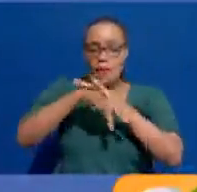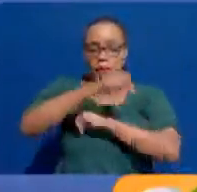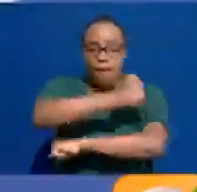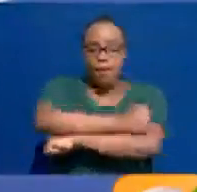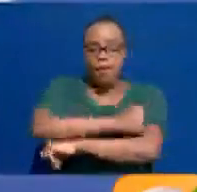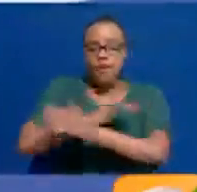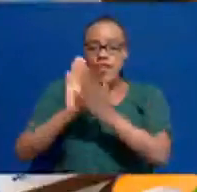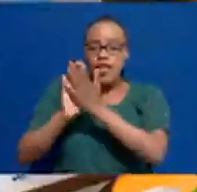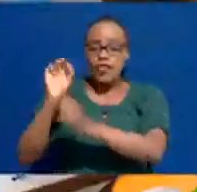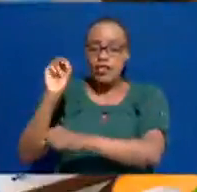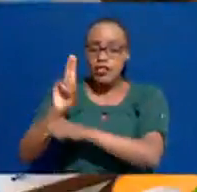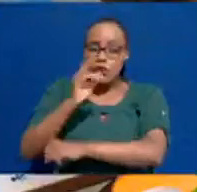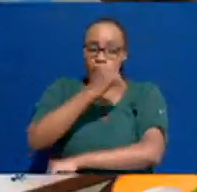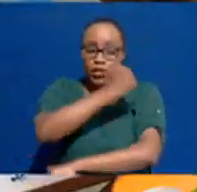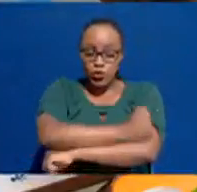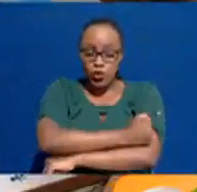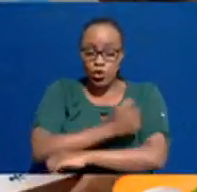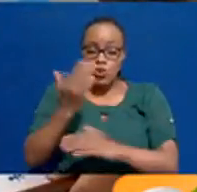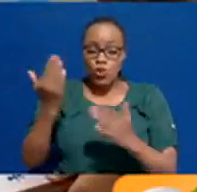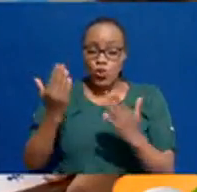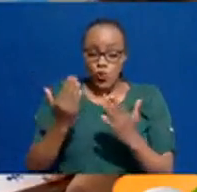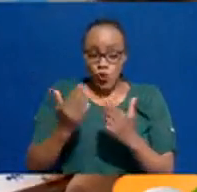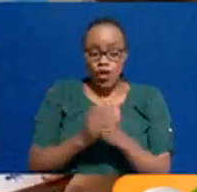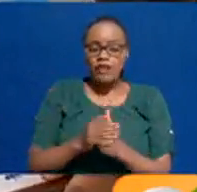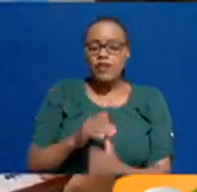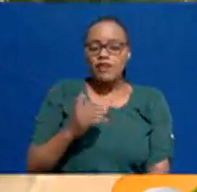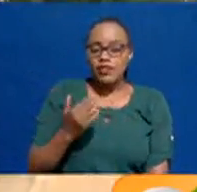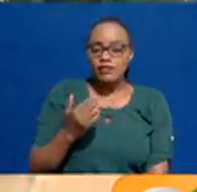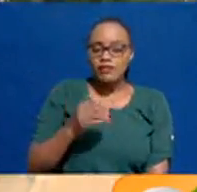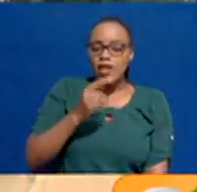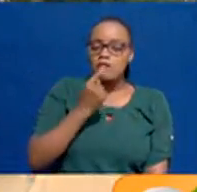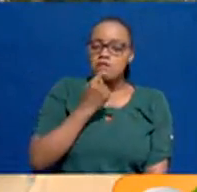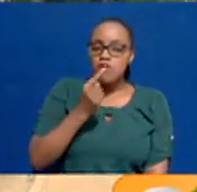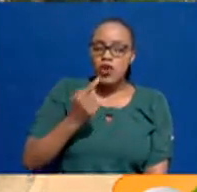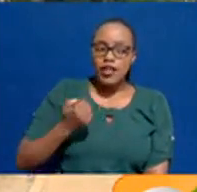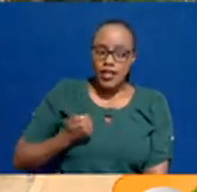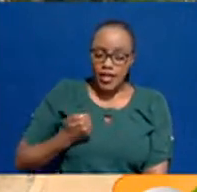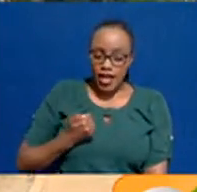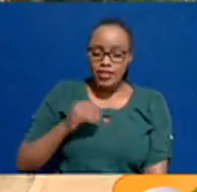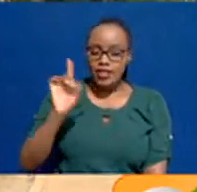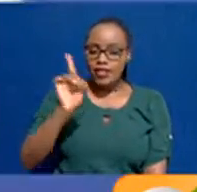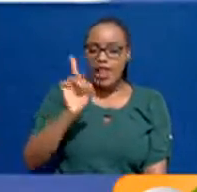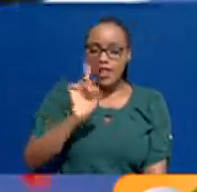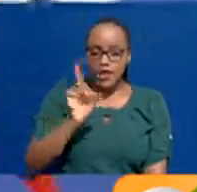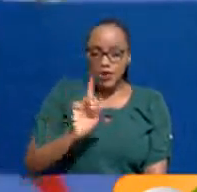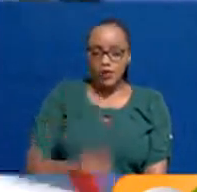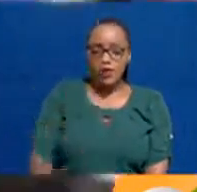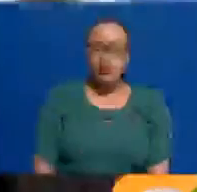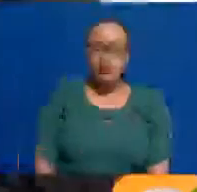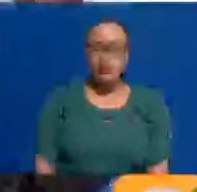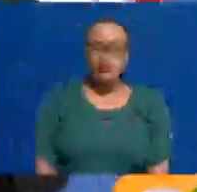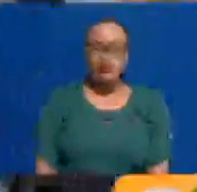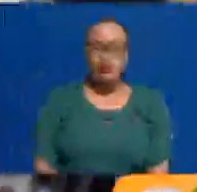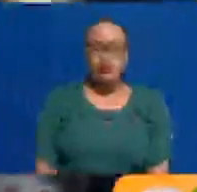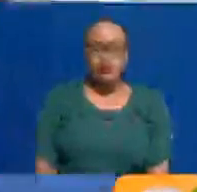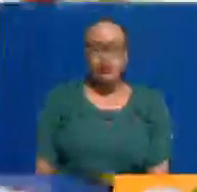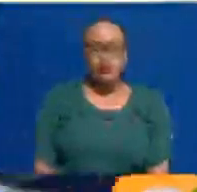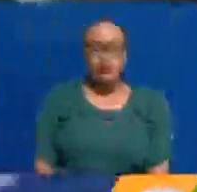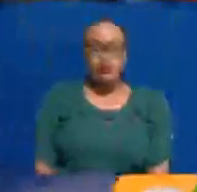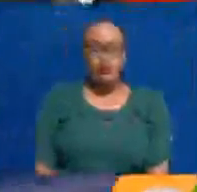na sekondari katika shule ya upili ya wasichana ya Moi jijini Nairobi.